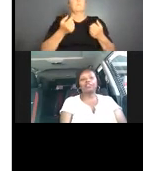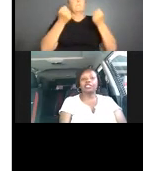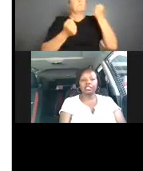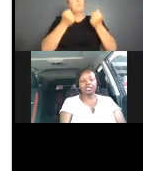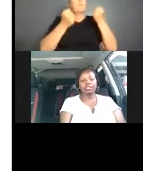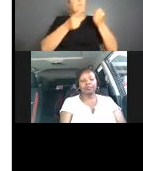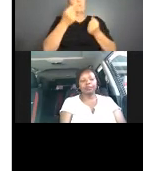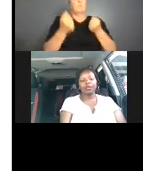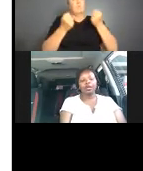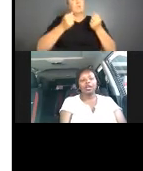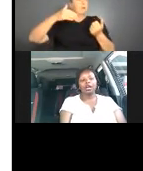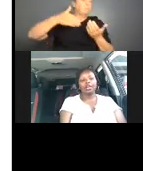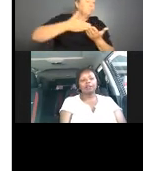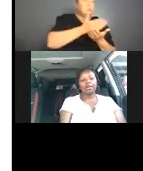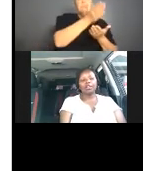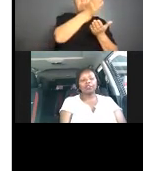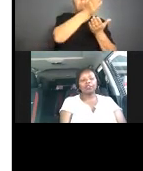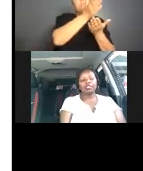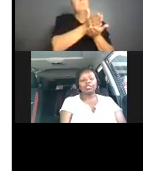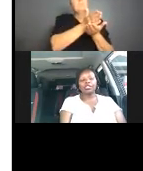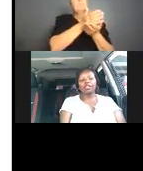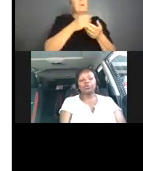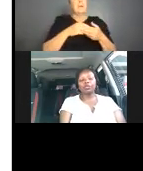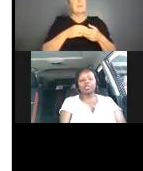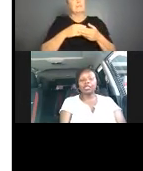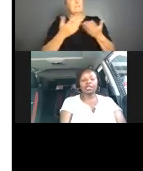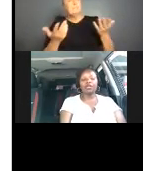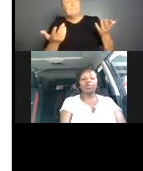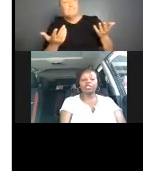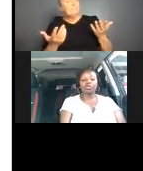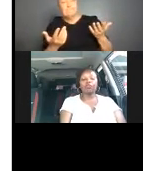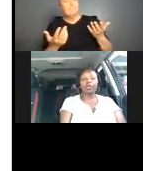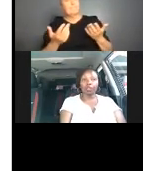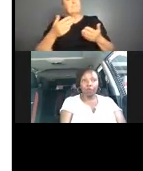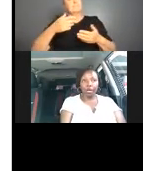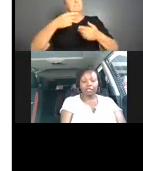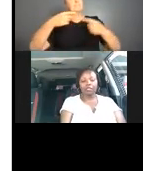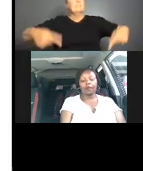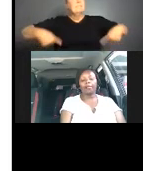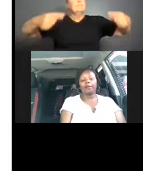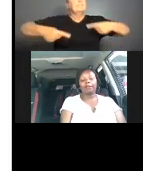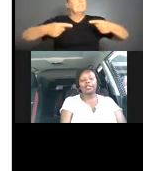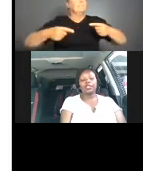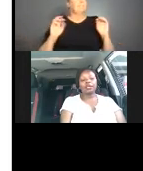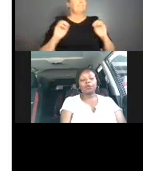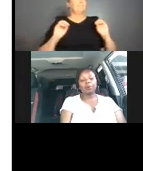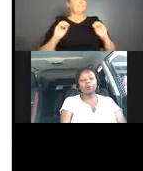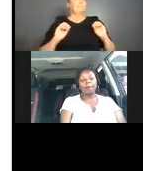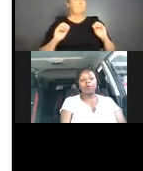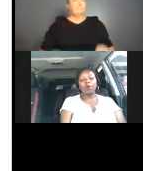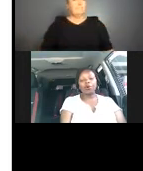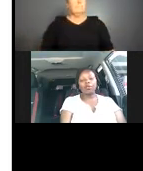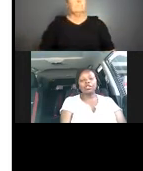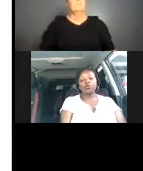healthcare facilities. Another barrier is inadequate skills and knowledge of health workers. Disabled people